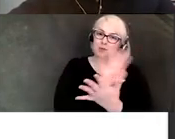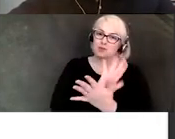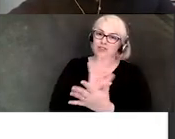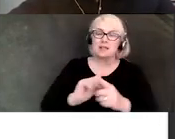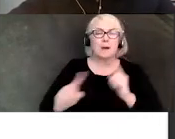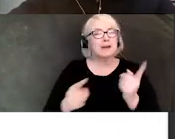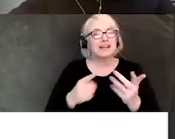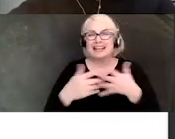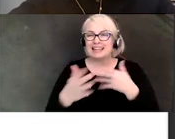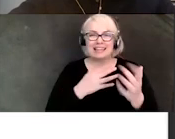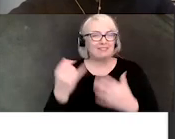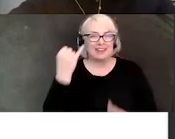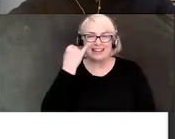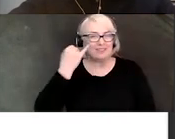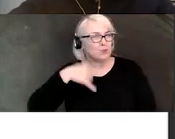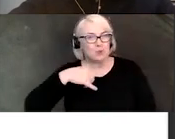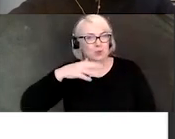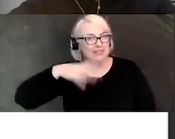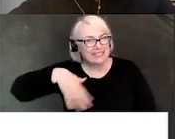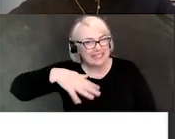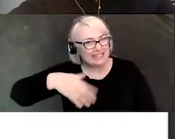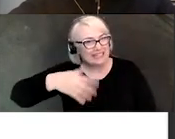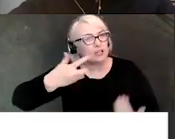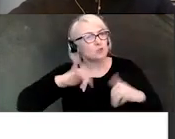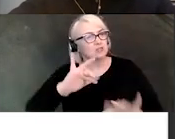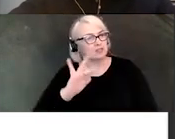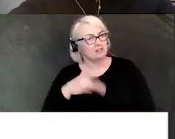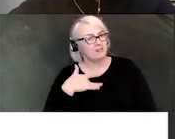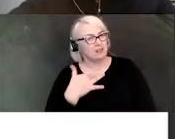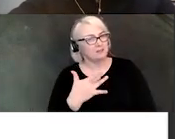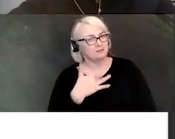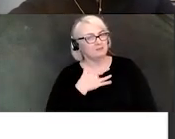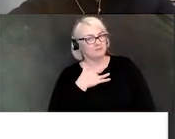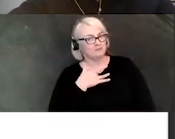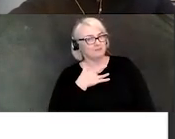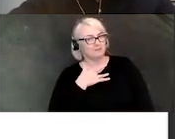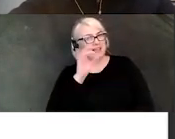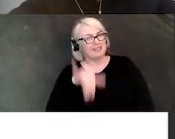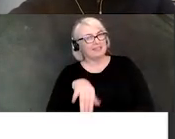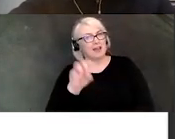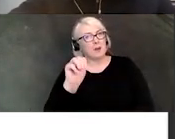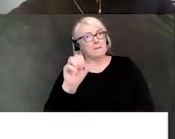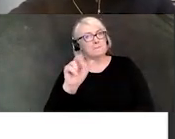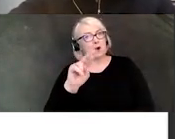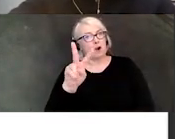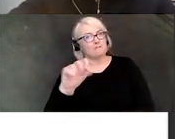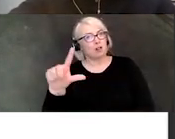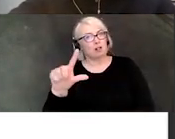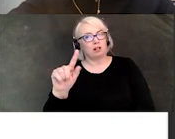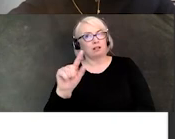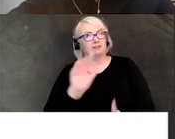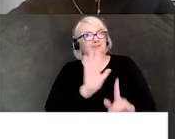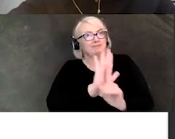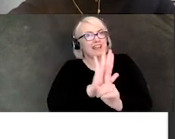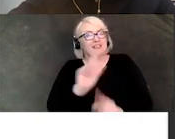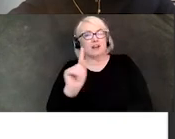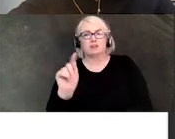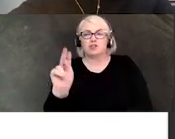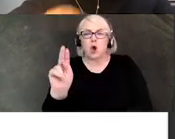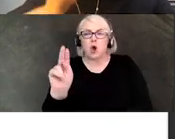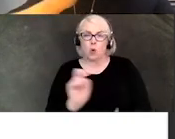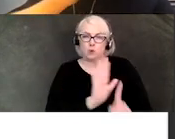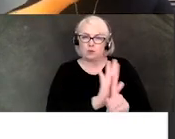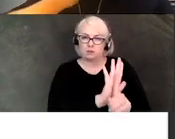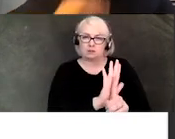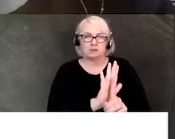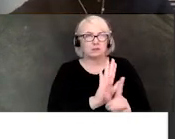Marvel, a distinctly Marvel tone that is also somehow completely earnest. Um, and, and I